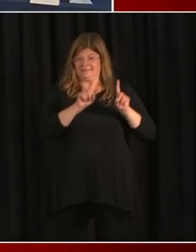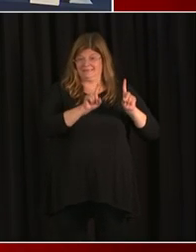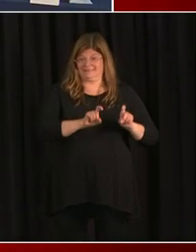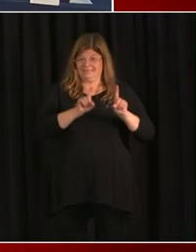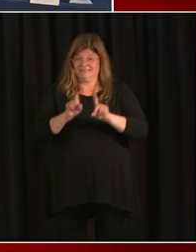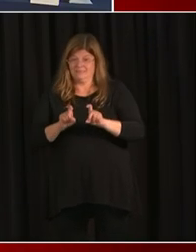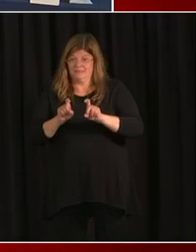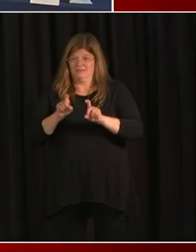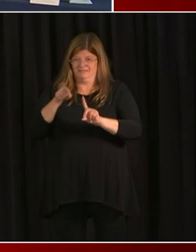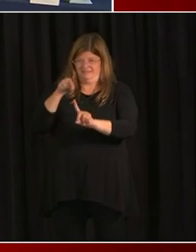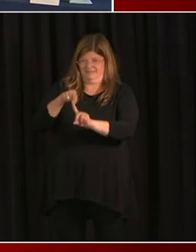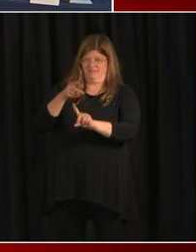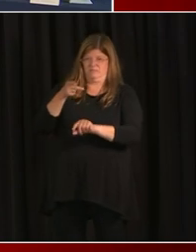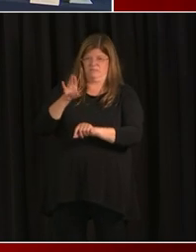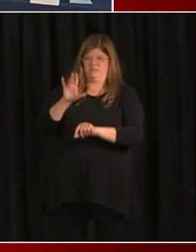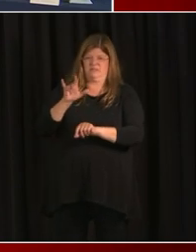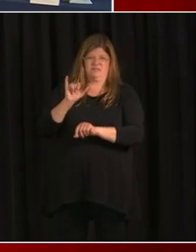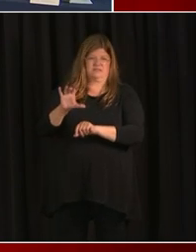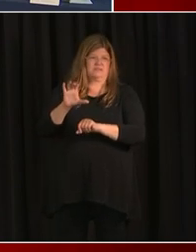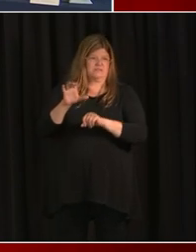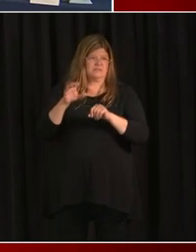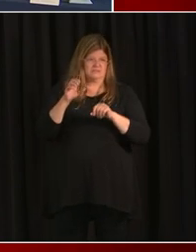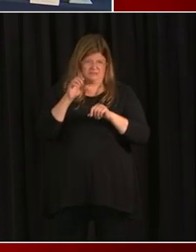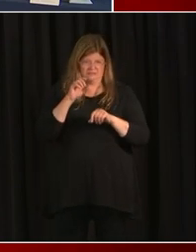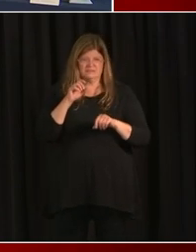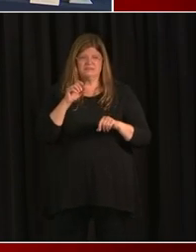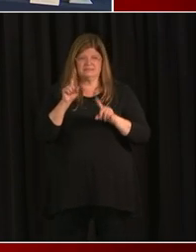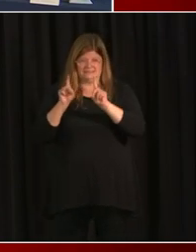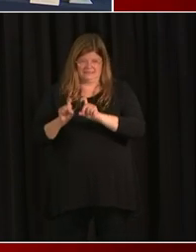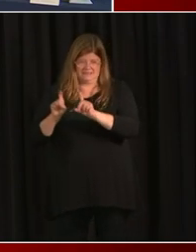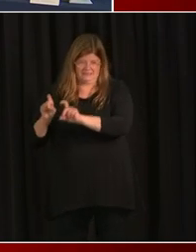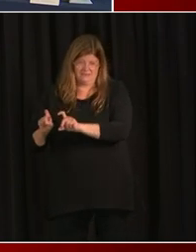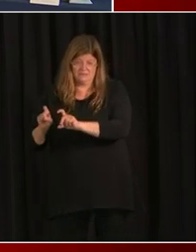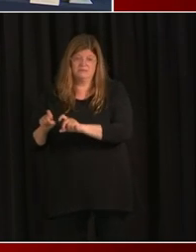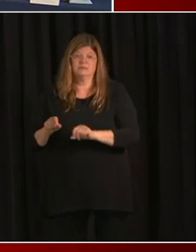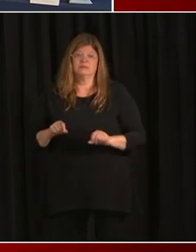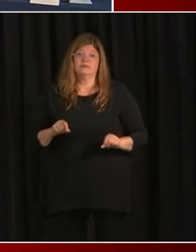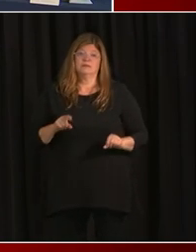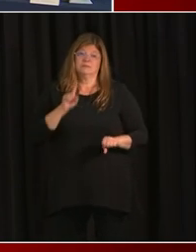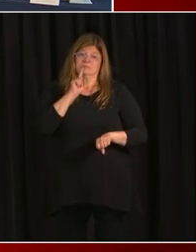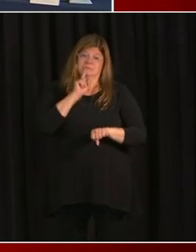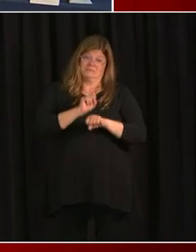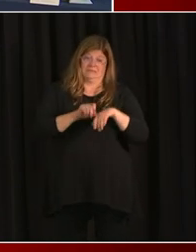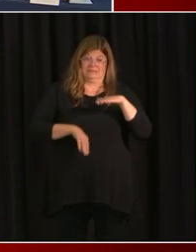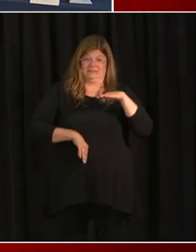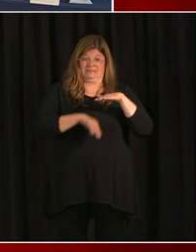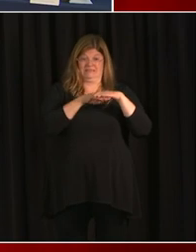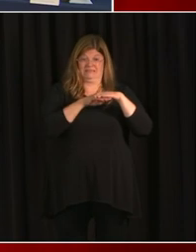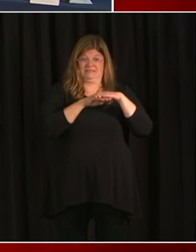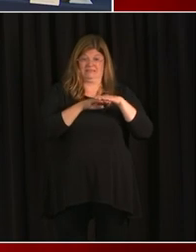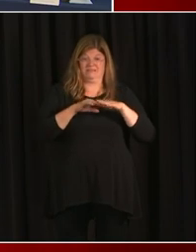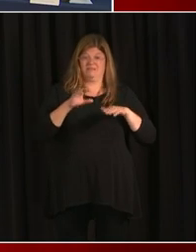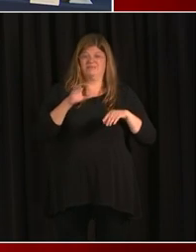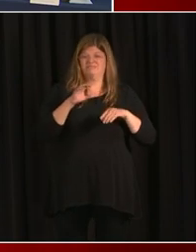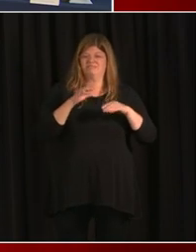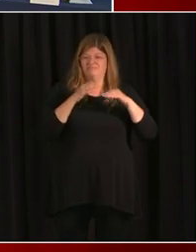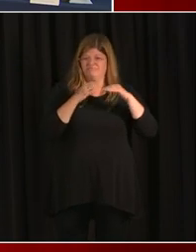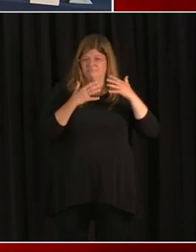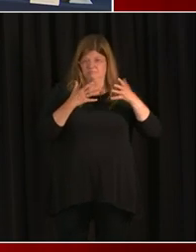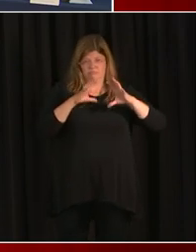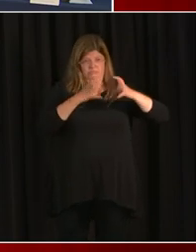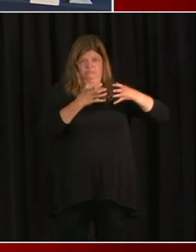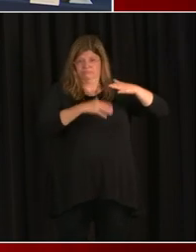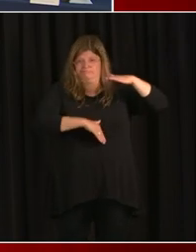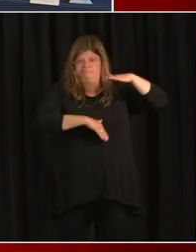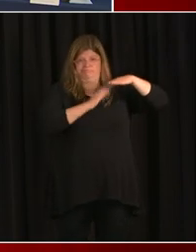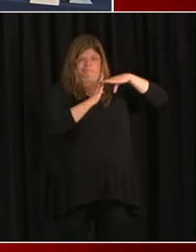general public in the district, but we do know that there is capacity that sits in the private sector,